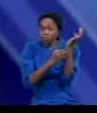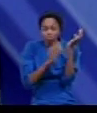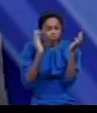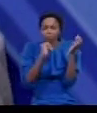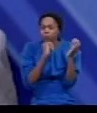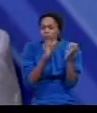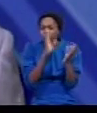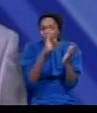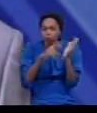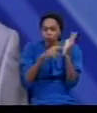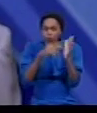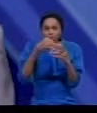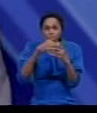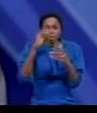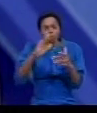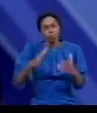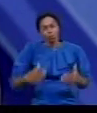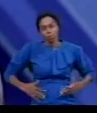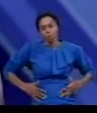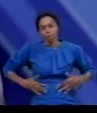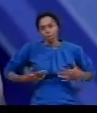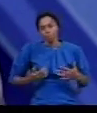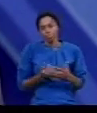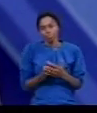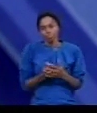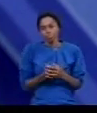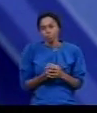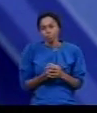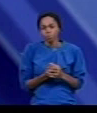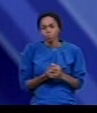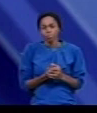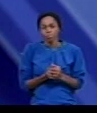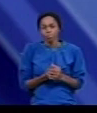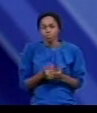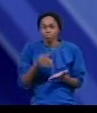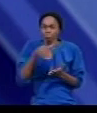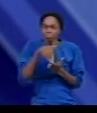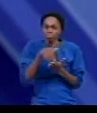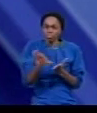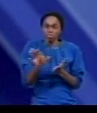your life. Pray, reject, jettison,